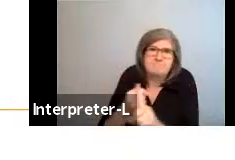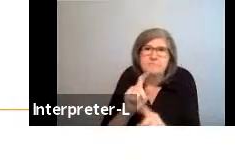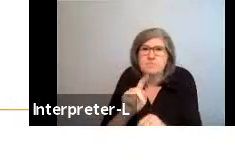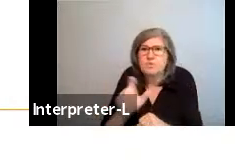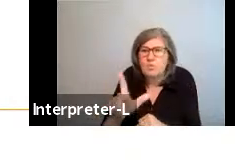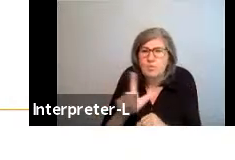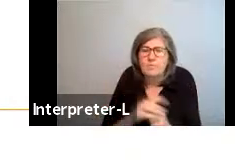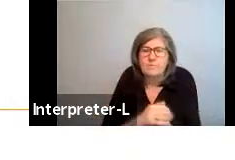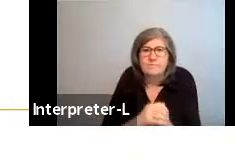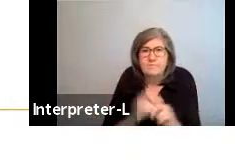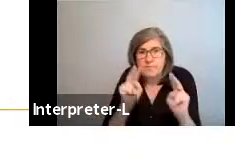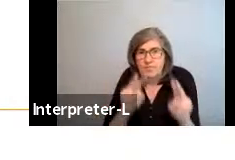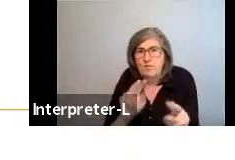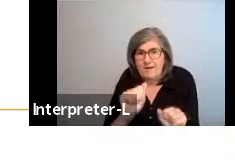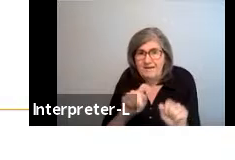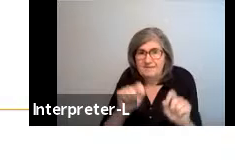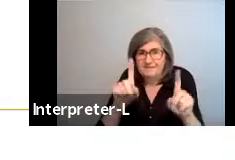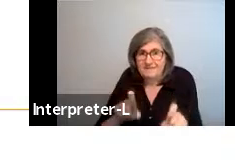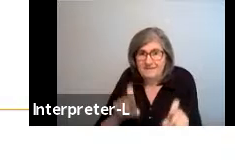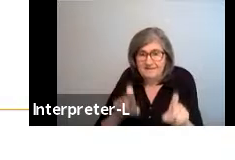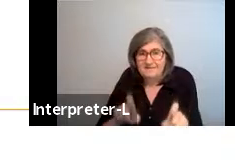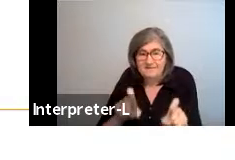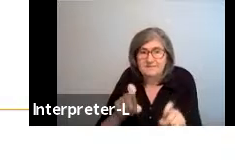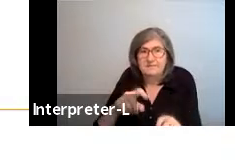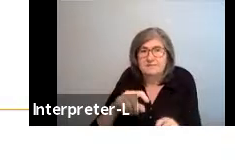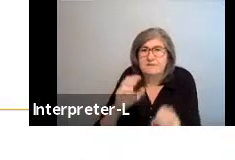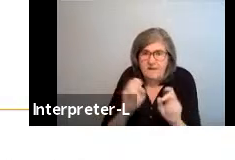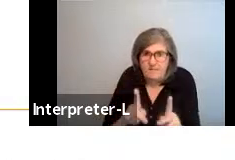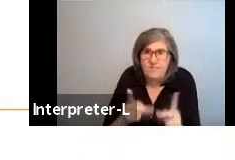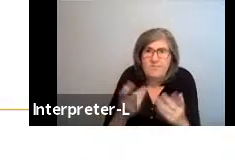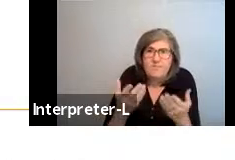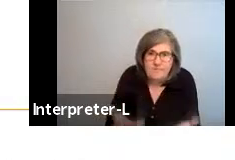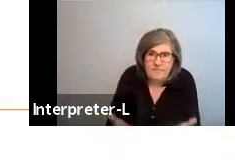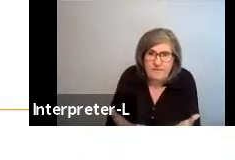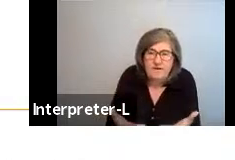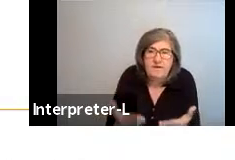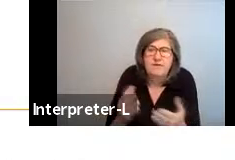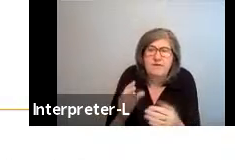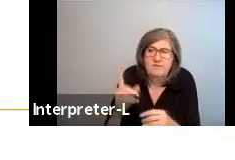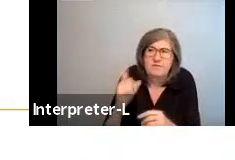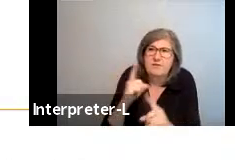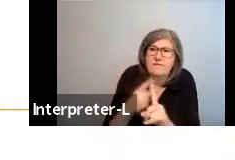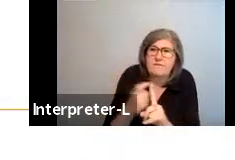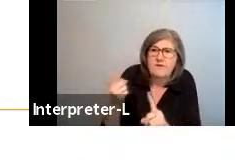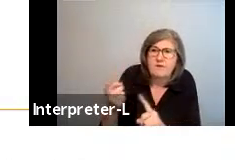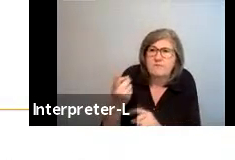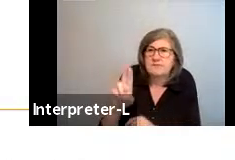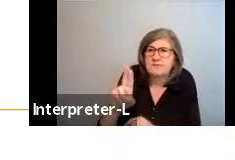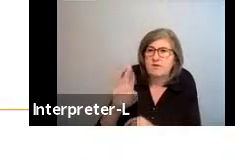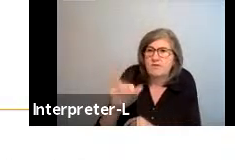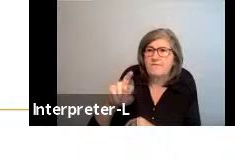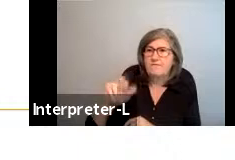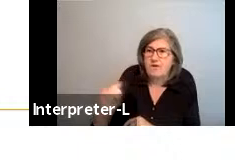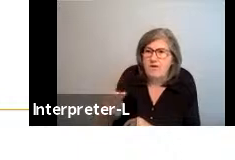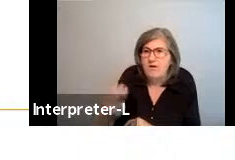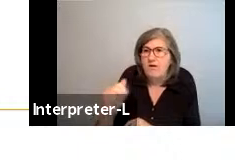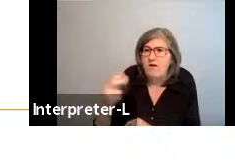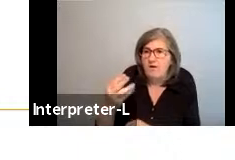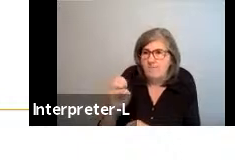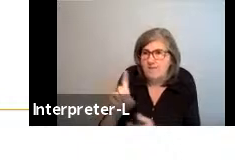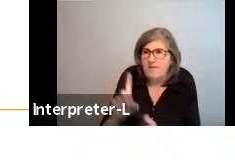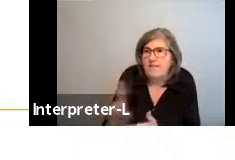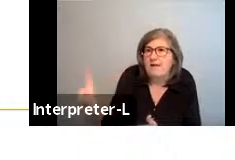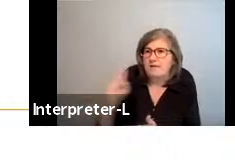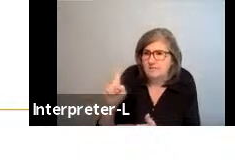looking specifically at testing, we had an opportunity to hear from Dr. Farah Ahmed last week. I